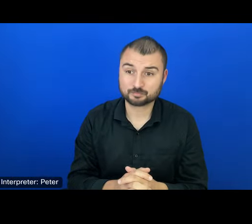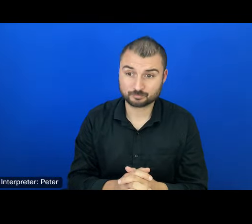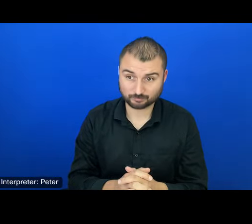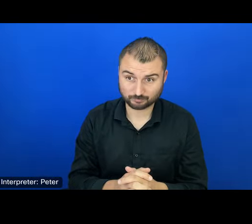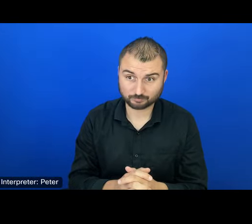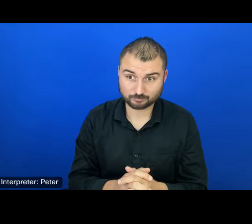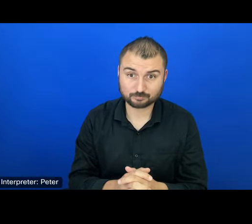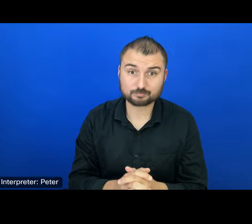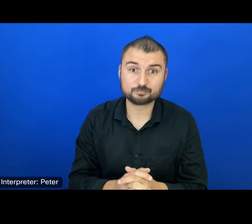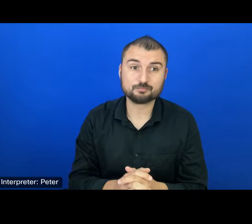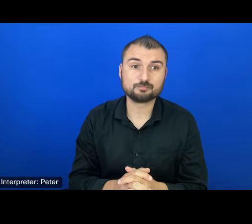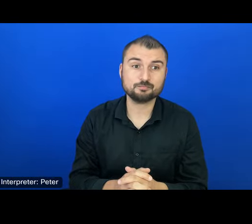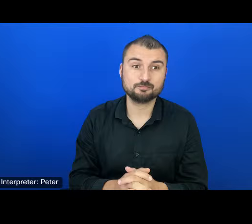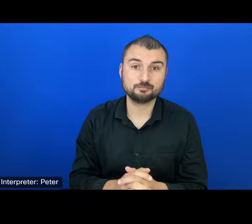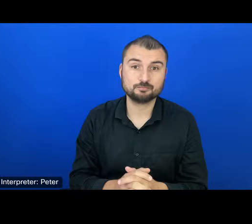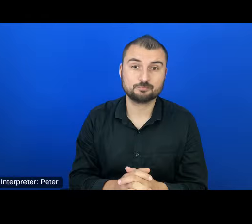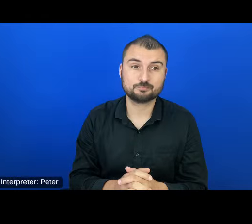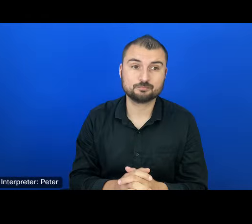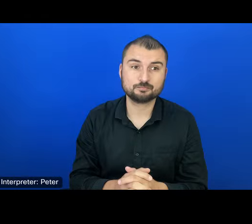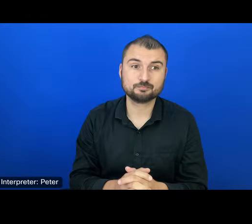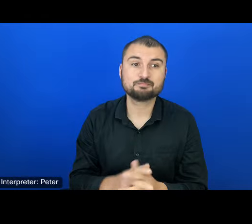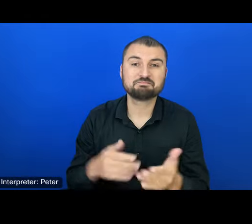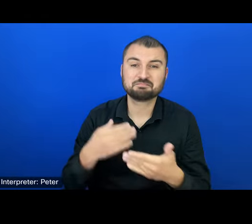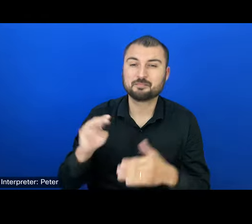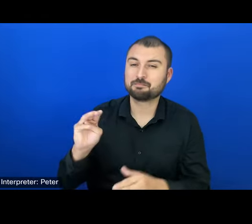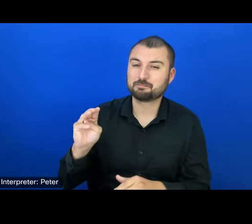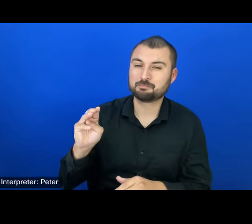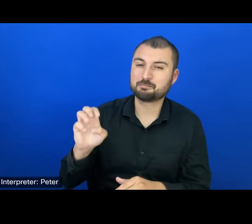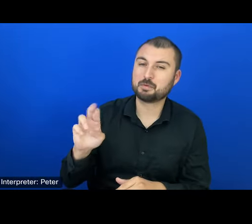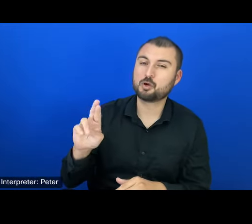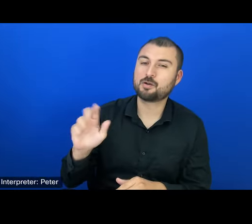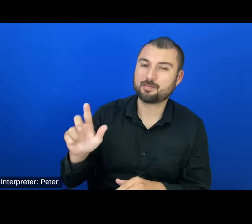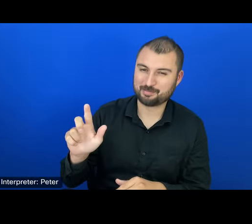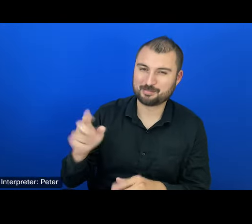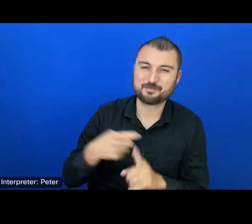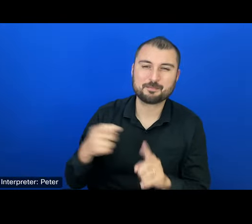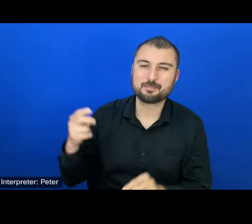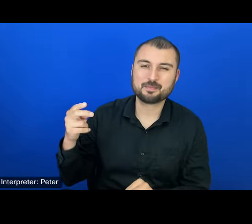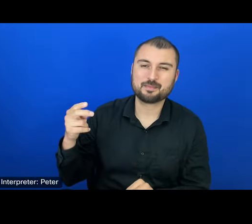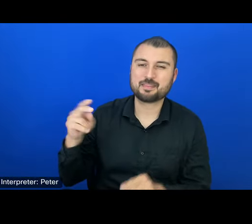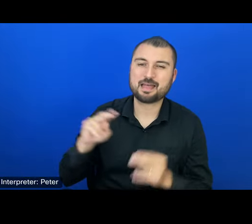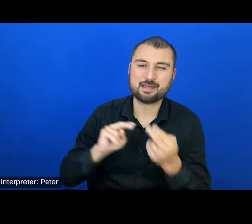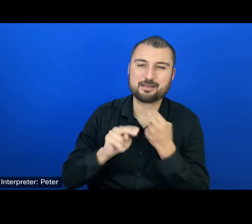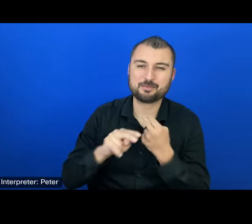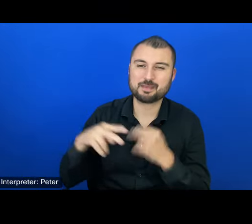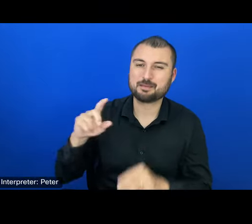Next up, looks like we've got Merle with the Highway Patrol.